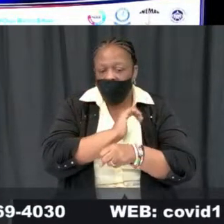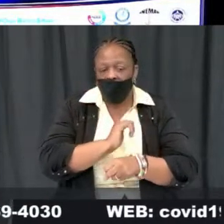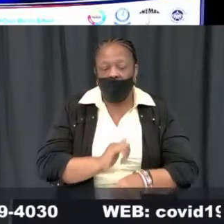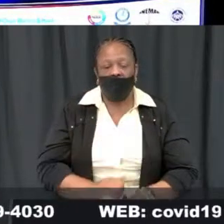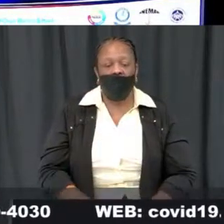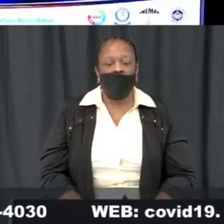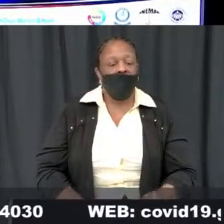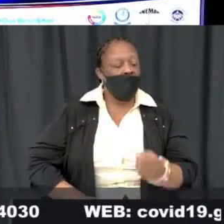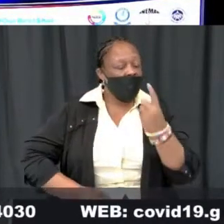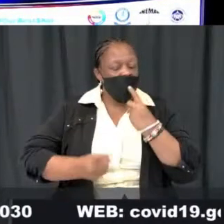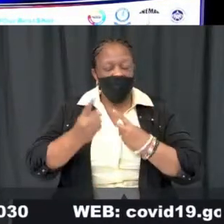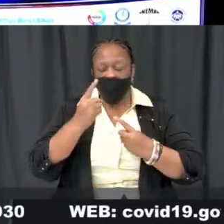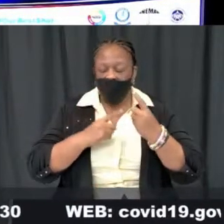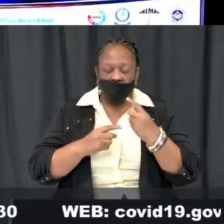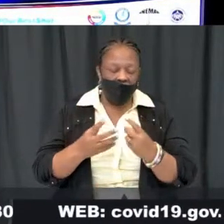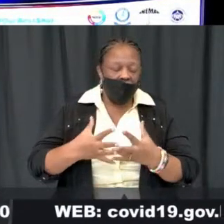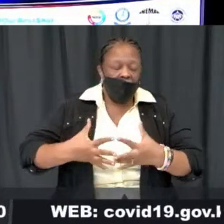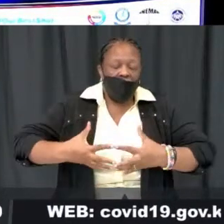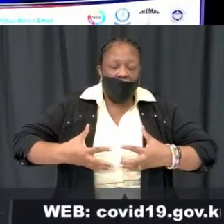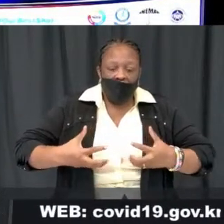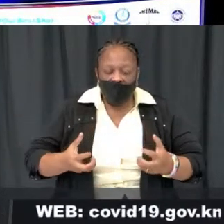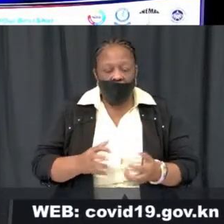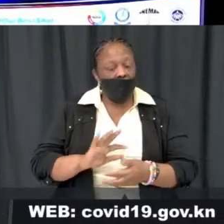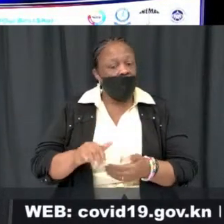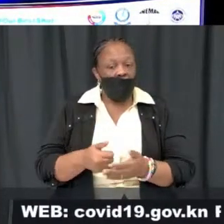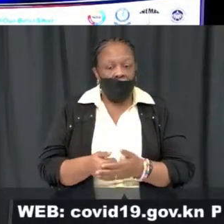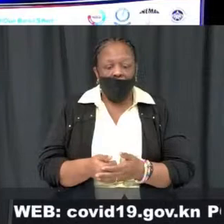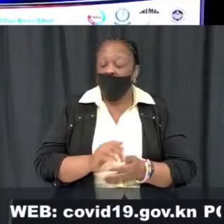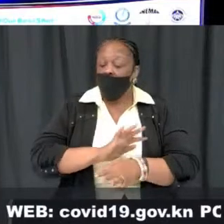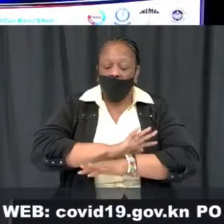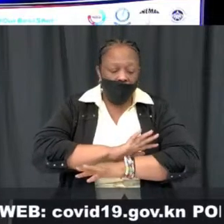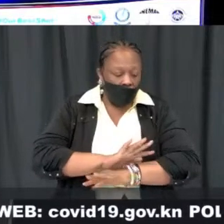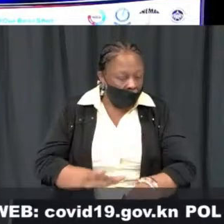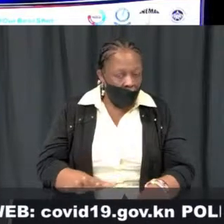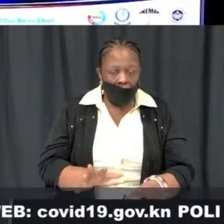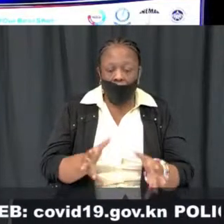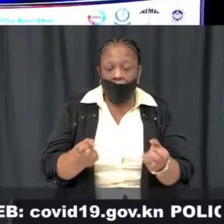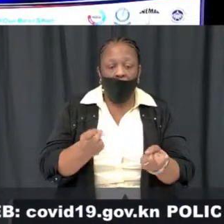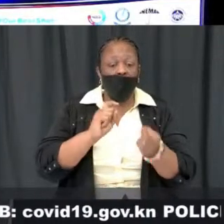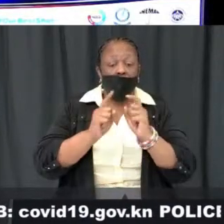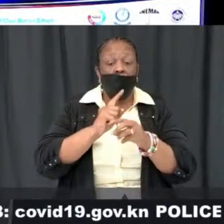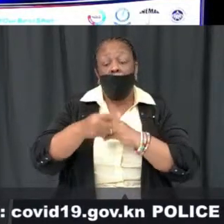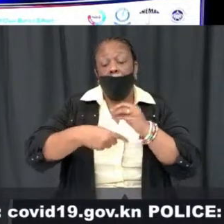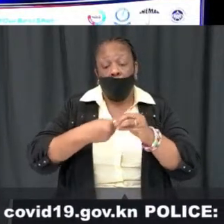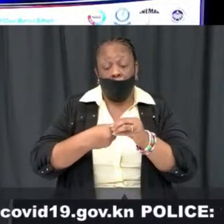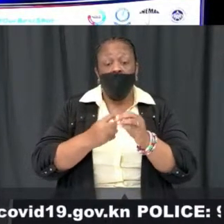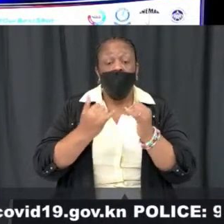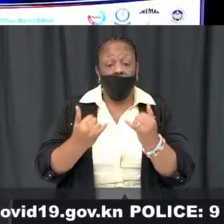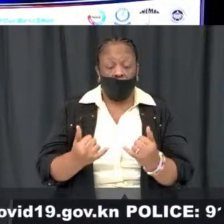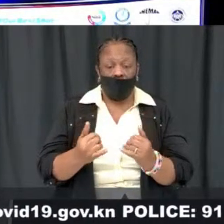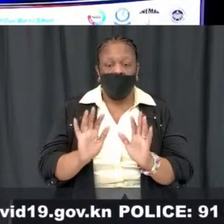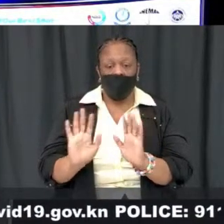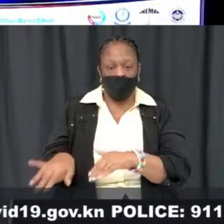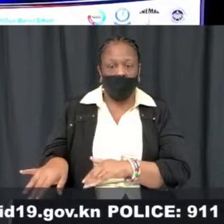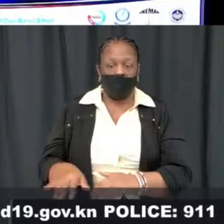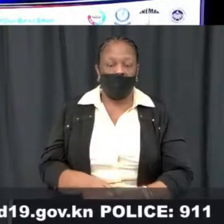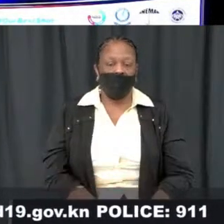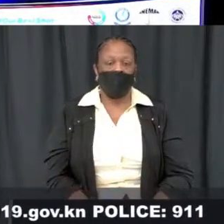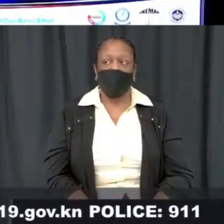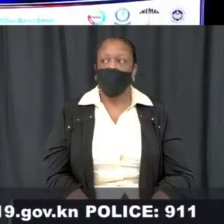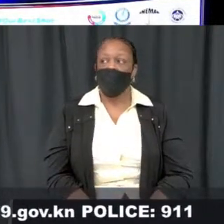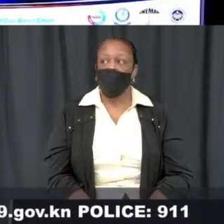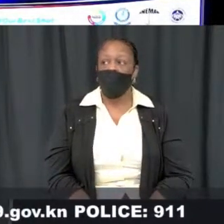discussing those cases at this point in time. I want to say, however, how proud I am of the people